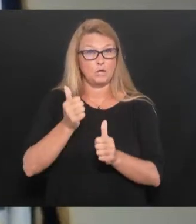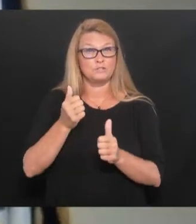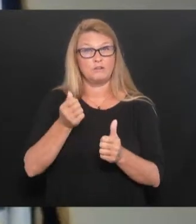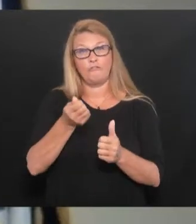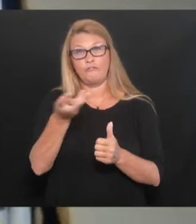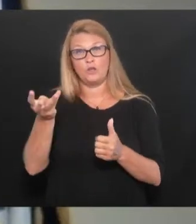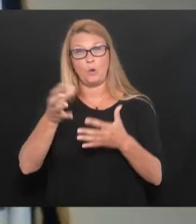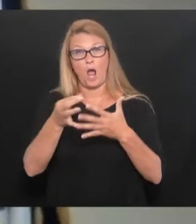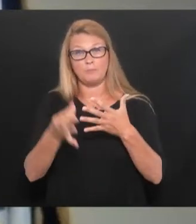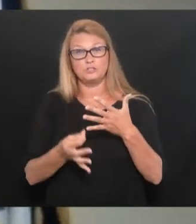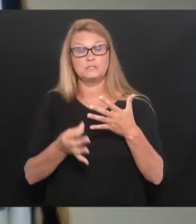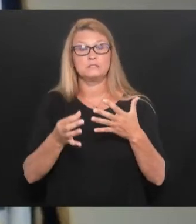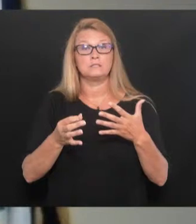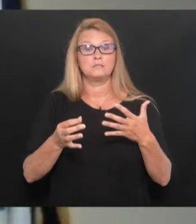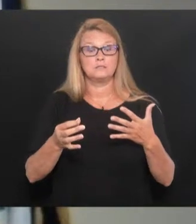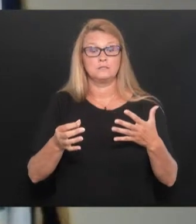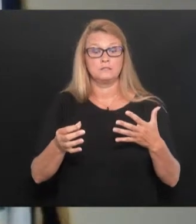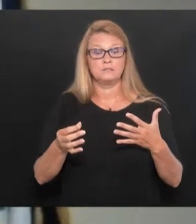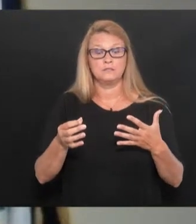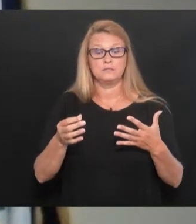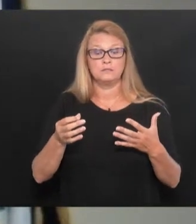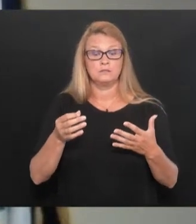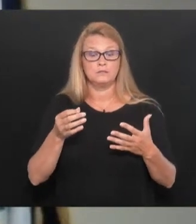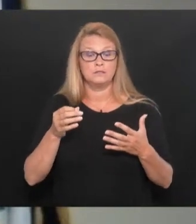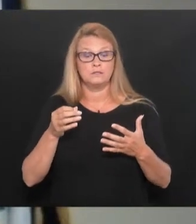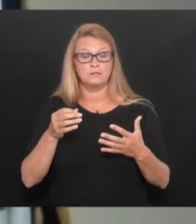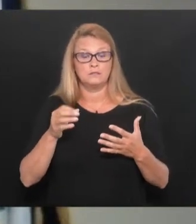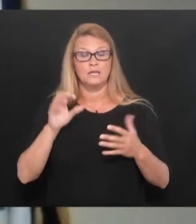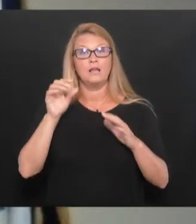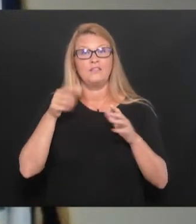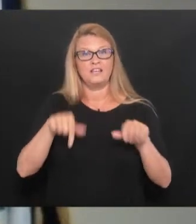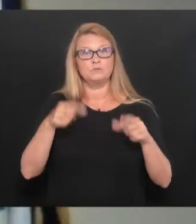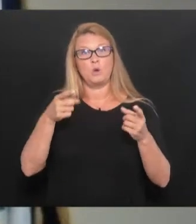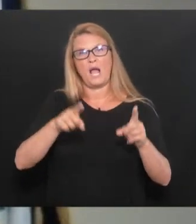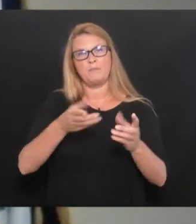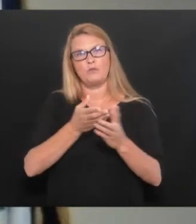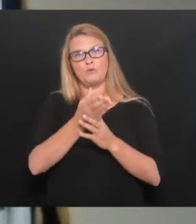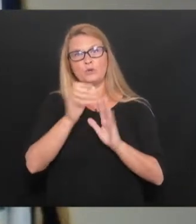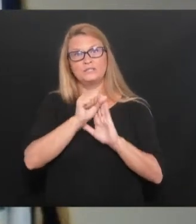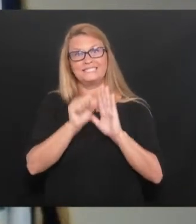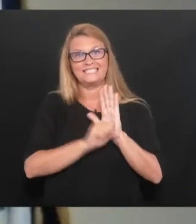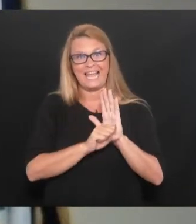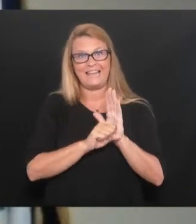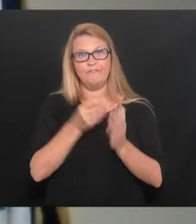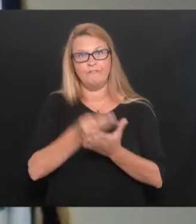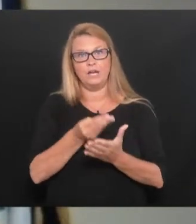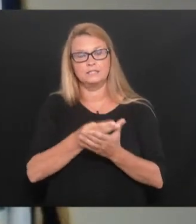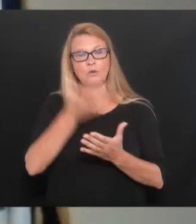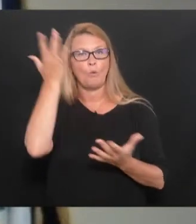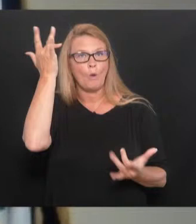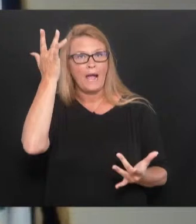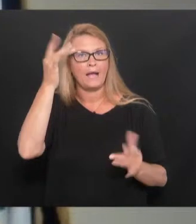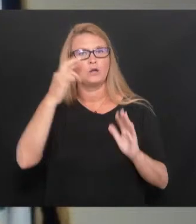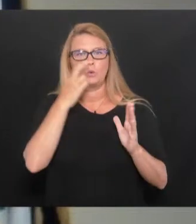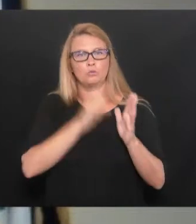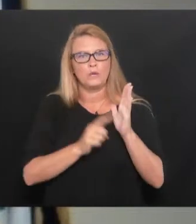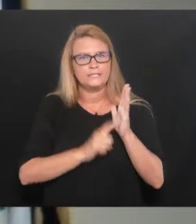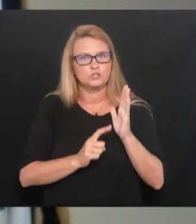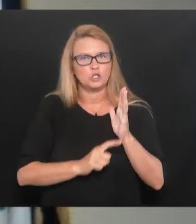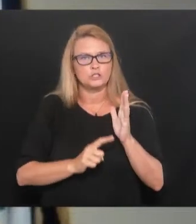options, but we will probably fund this through state funds because it's a research project.